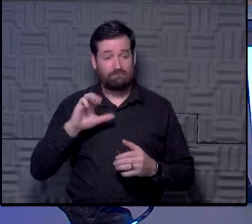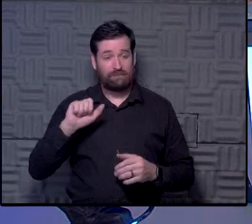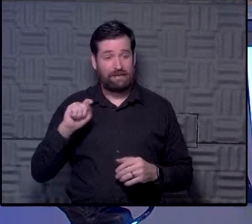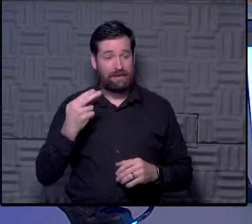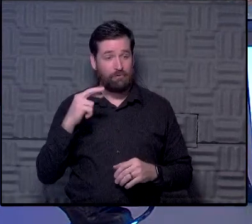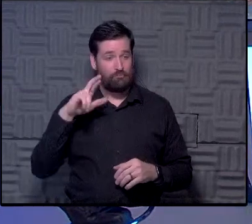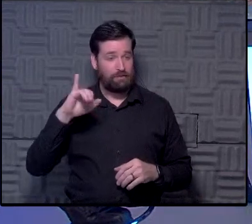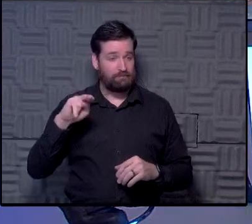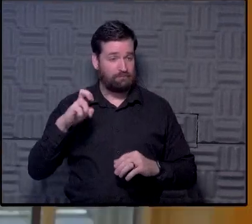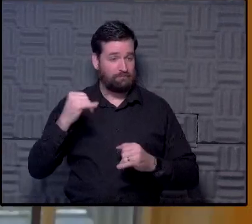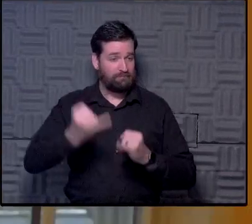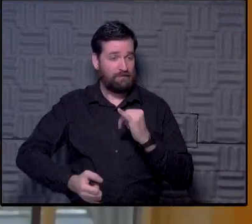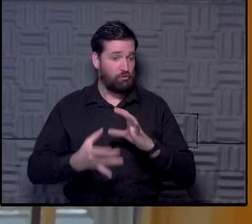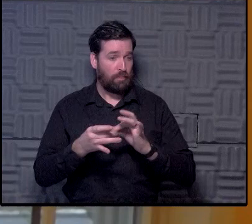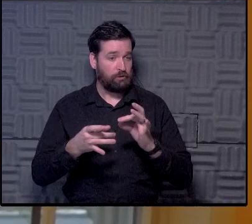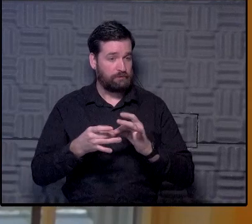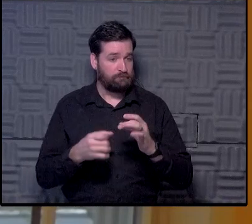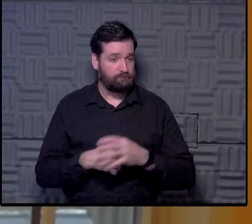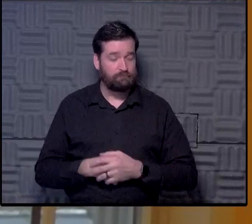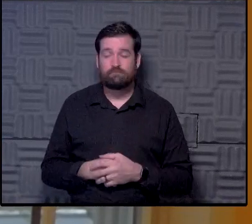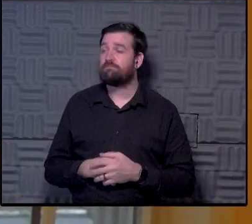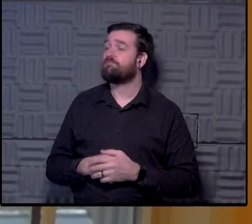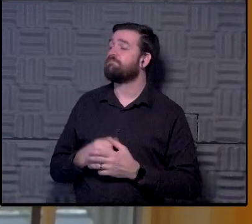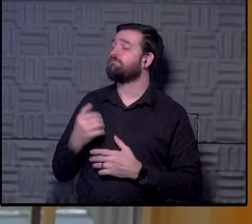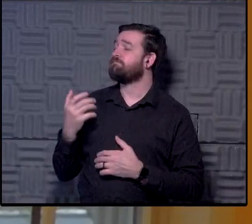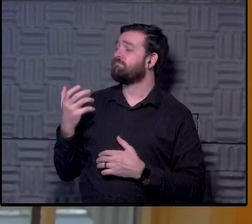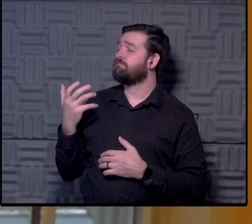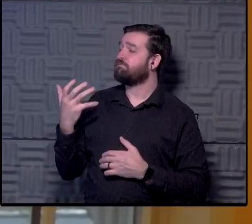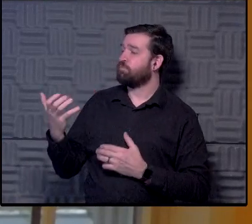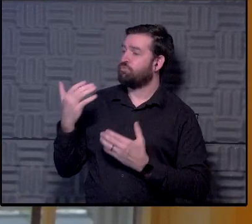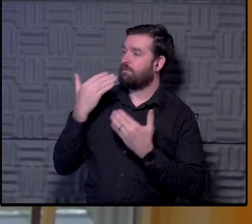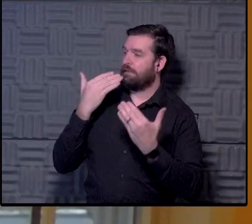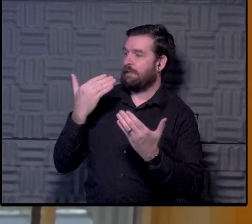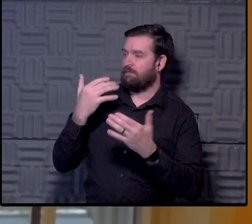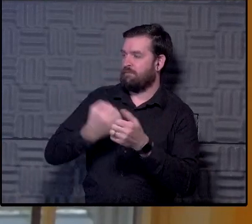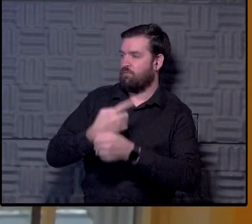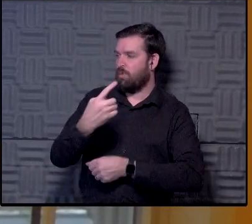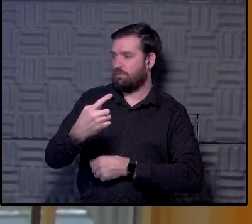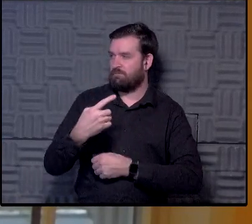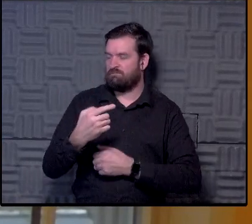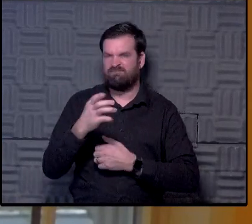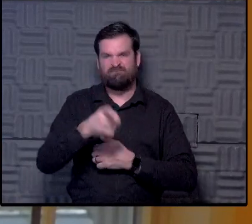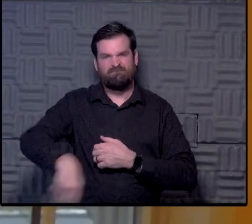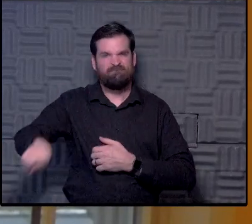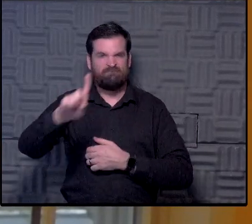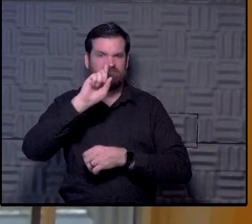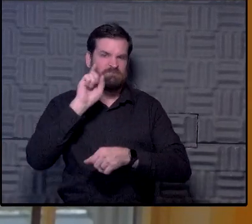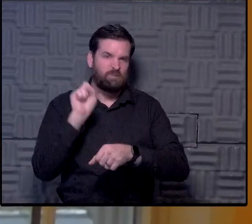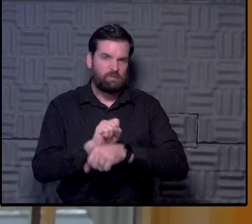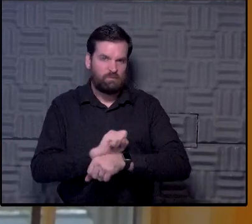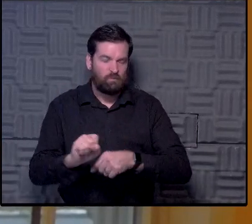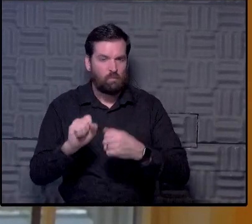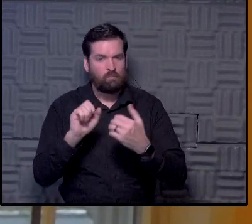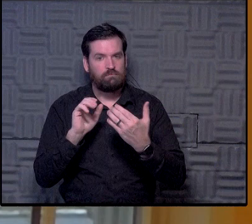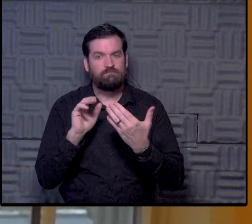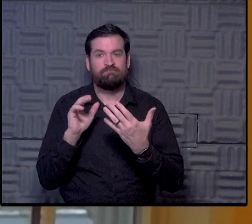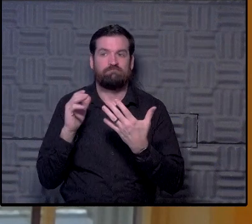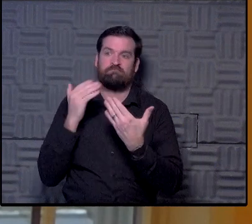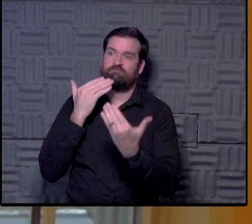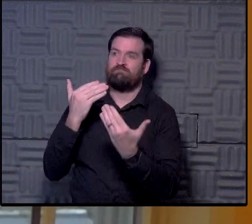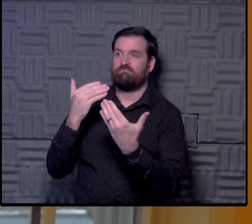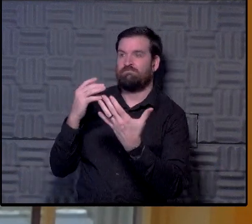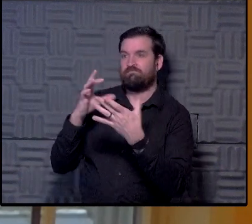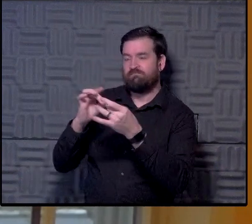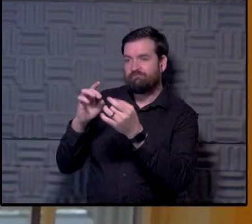final thoughts? I just want to thank everybody for all the work that they've done. Dr. Seitz, you mentioned really thanking nurses and